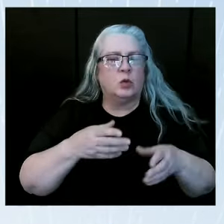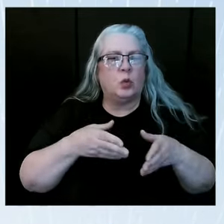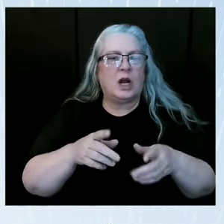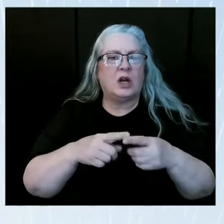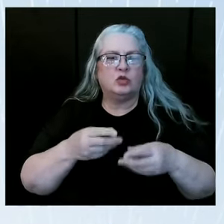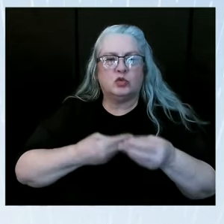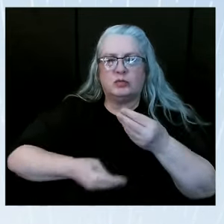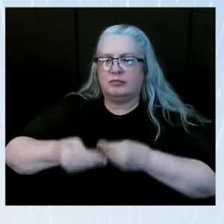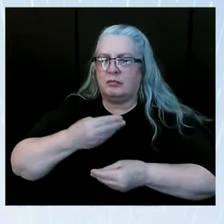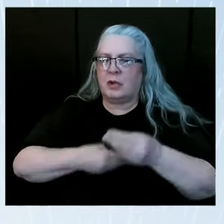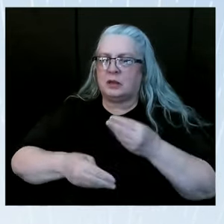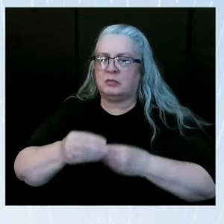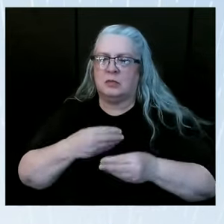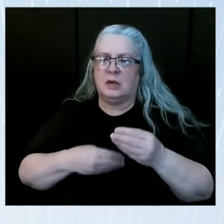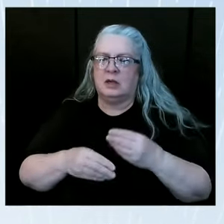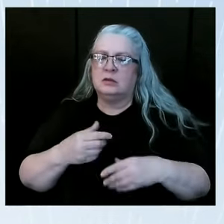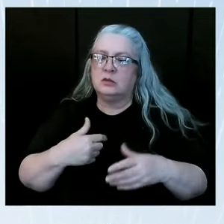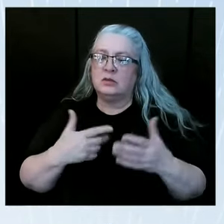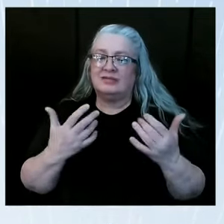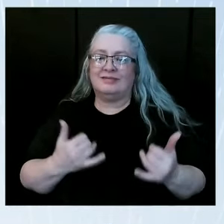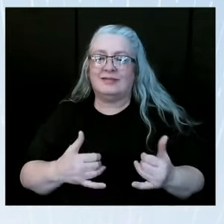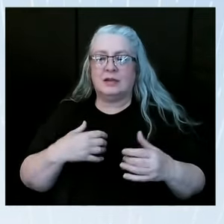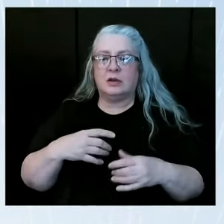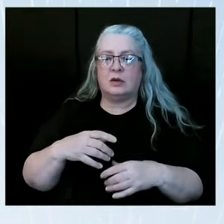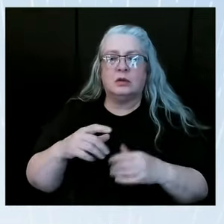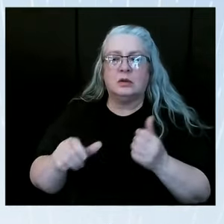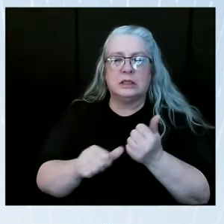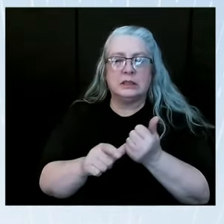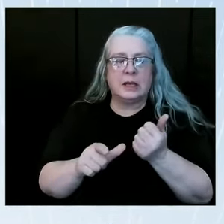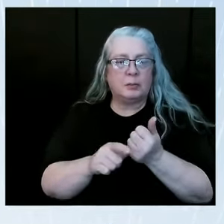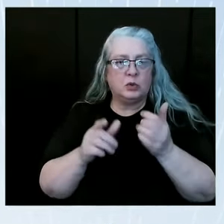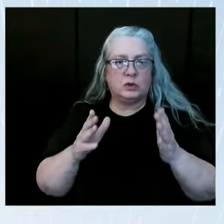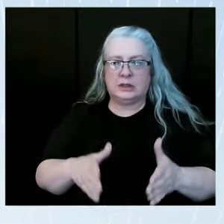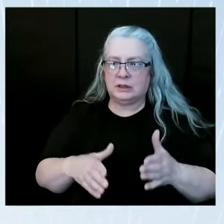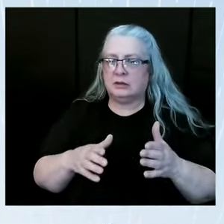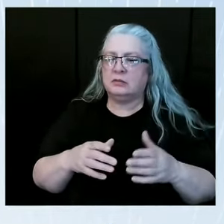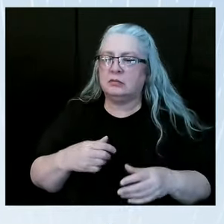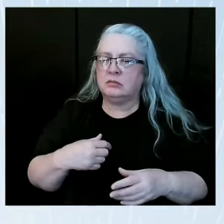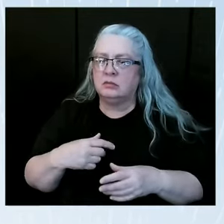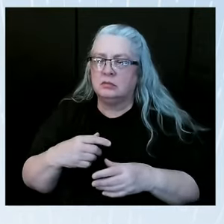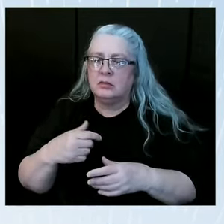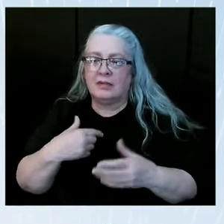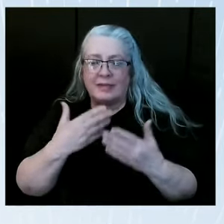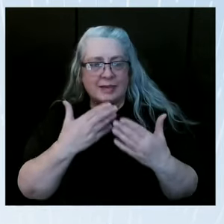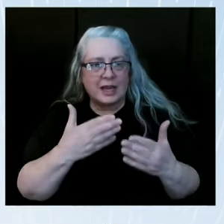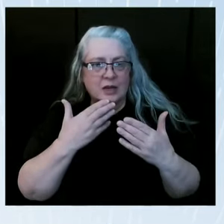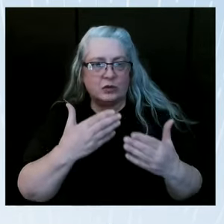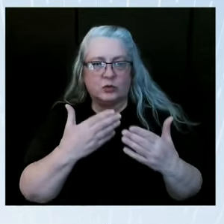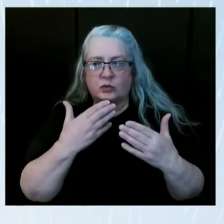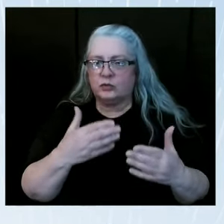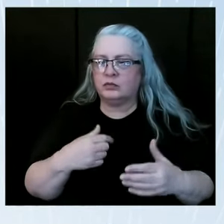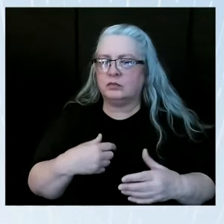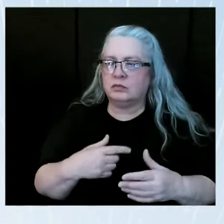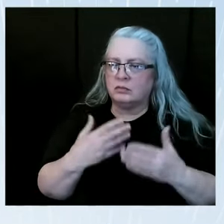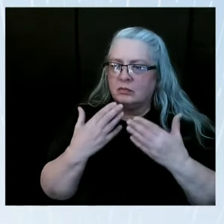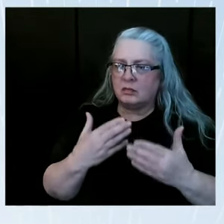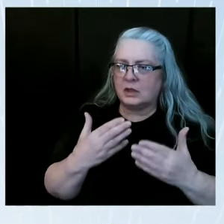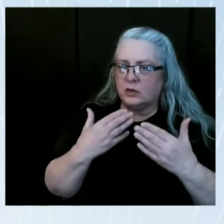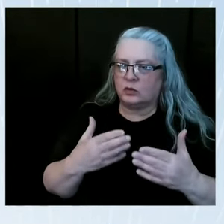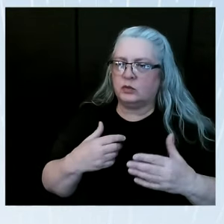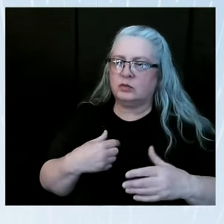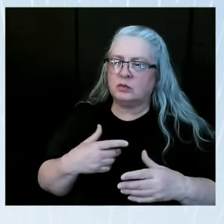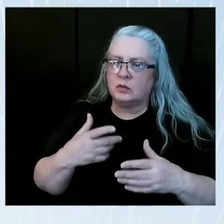Martin. Thank you, Secretary Blinken. On behalf of Secretary Cardona, we definitely want to underscore the importance of not just recognizing,